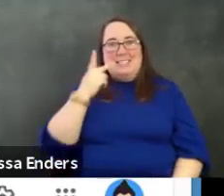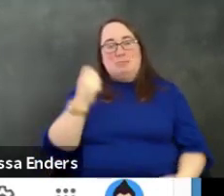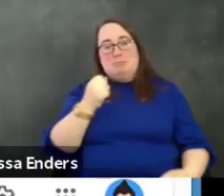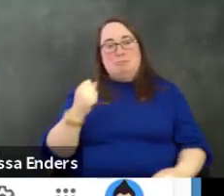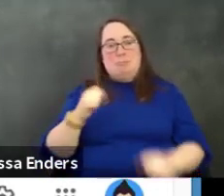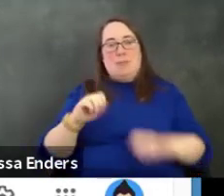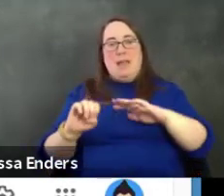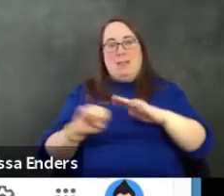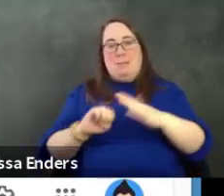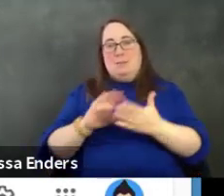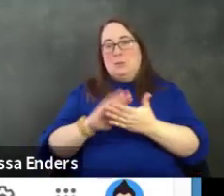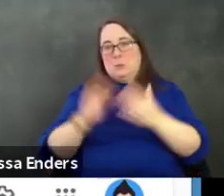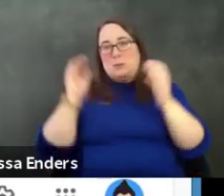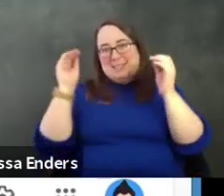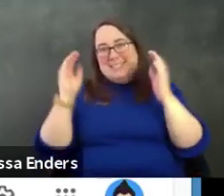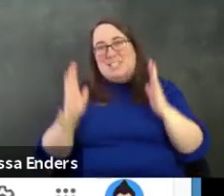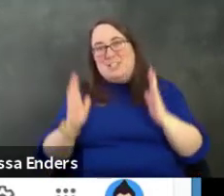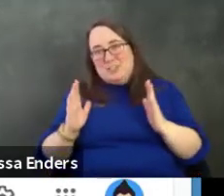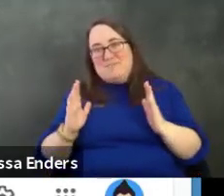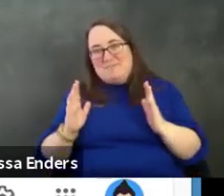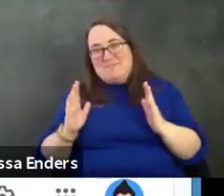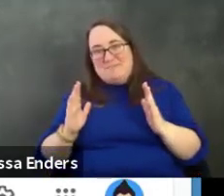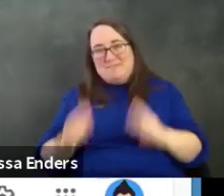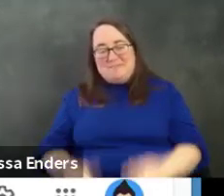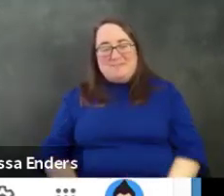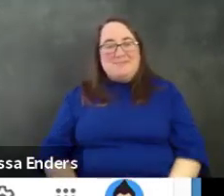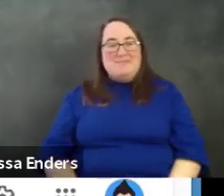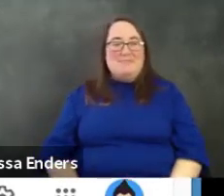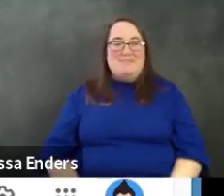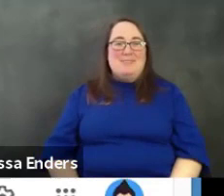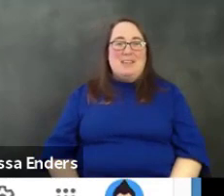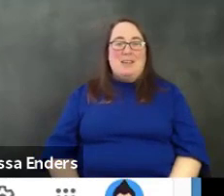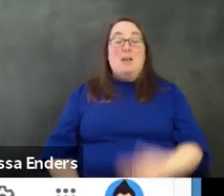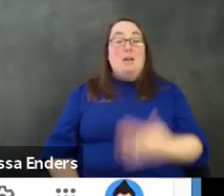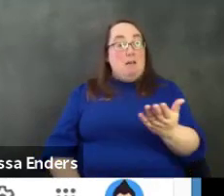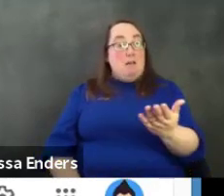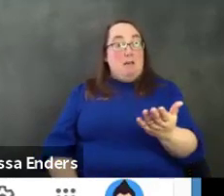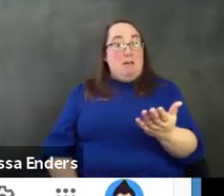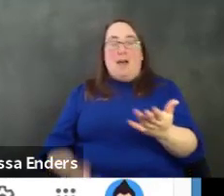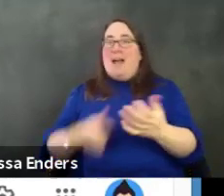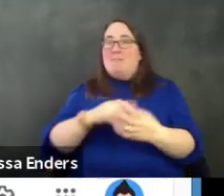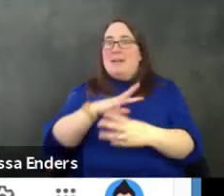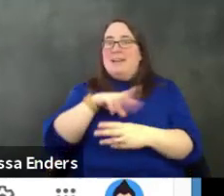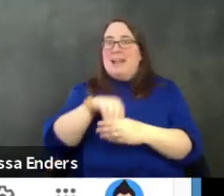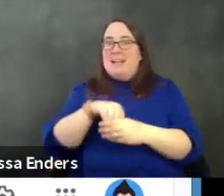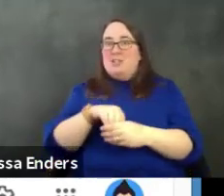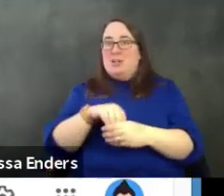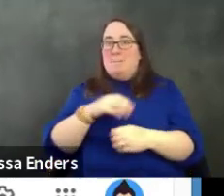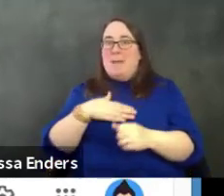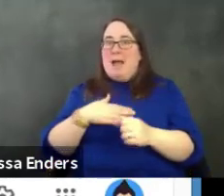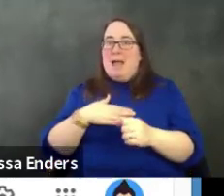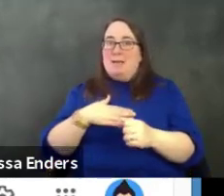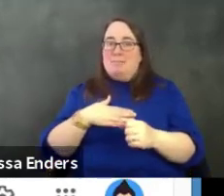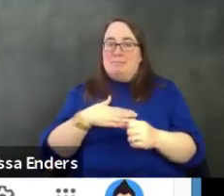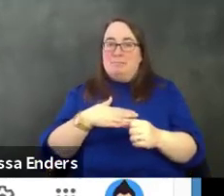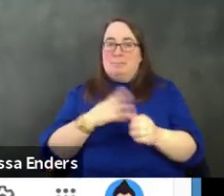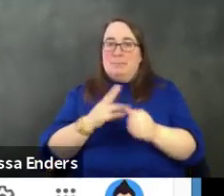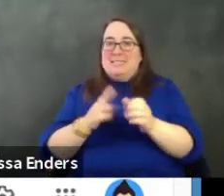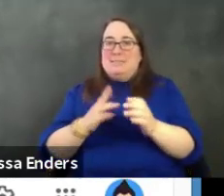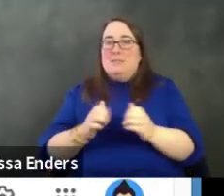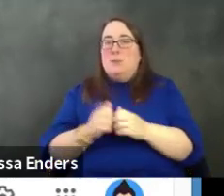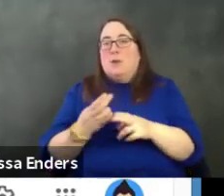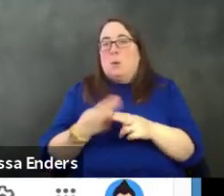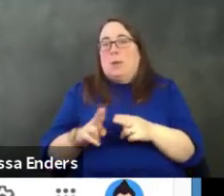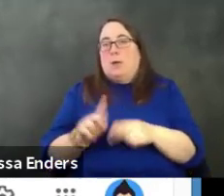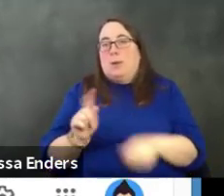it, we have the elementary teachers are in the house. So right there, I've been able to engage my participants with a really quick question.